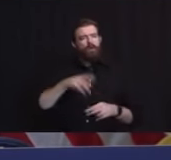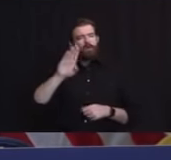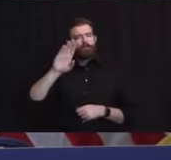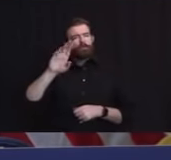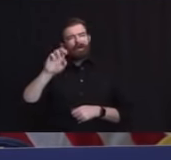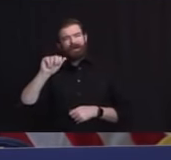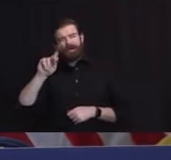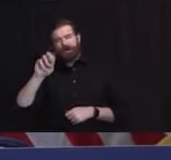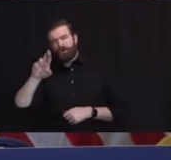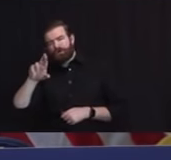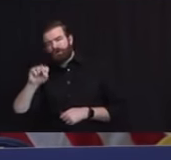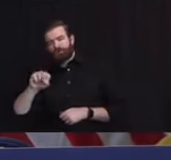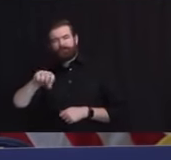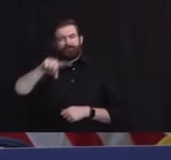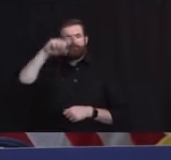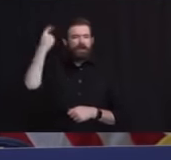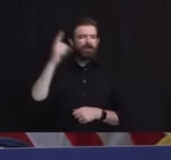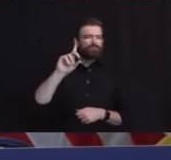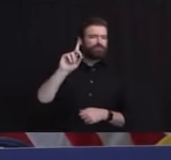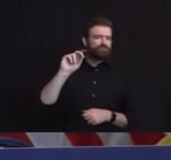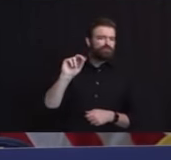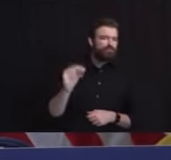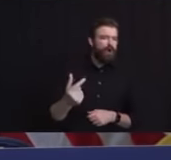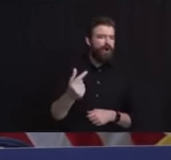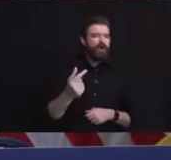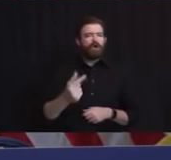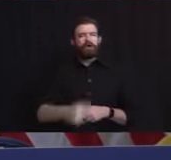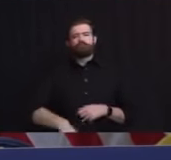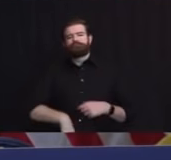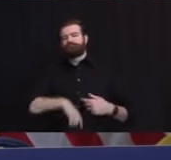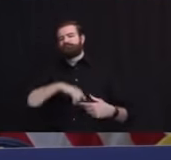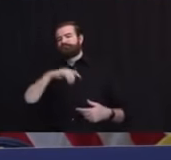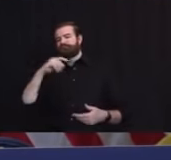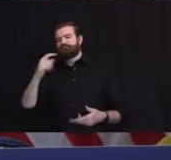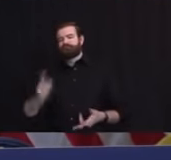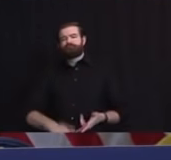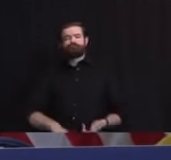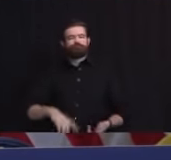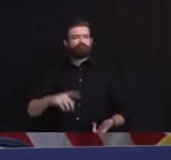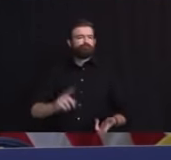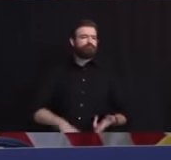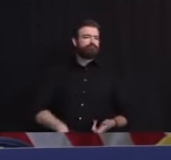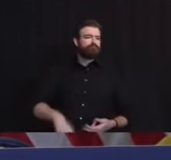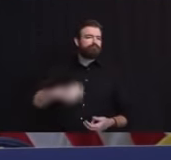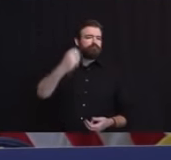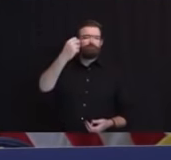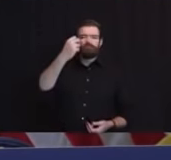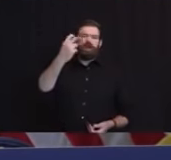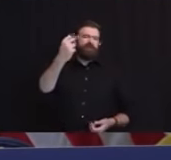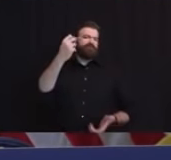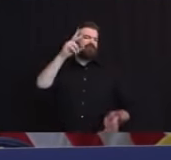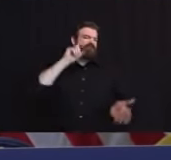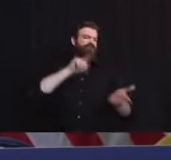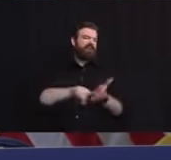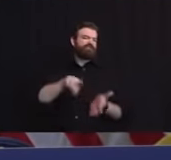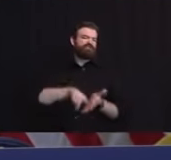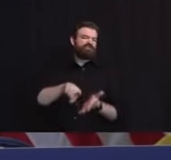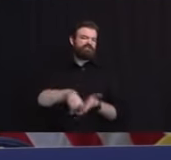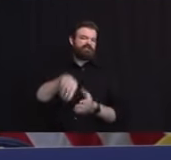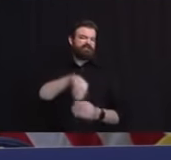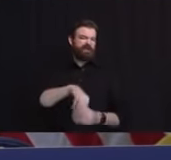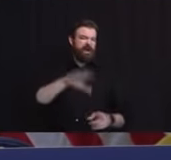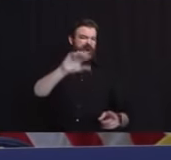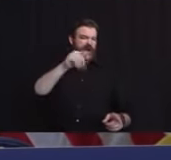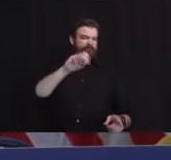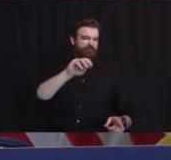Egg Harbor, as well as Clee's Bar and Grill in Seaside Heights. They did 12 inspections in Cape May County and are reviewing